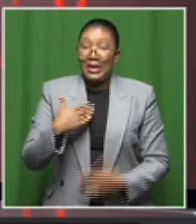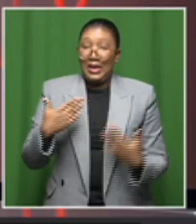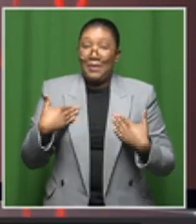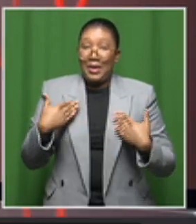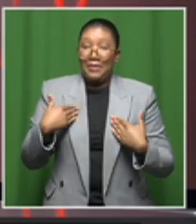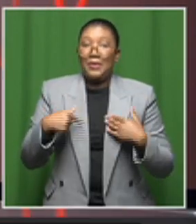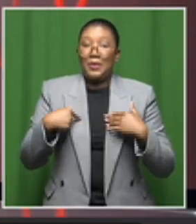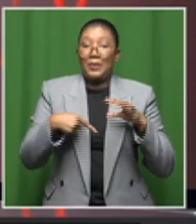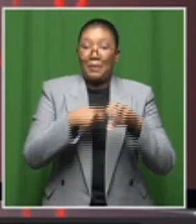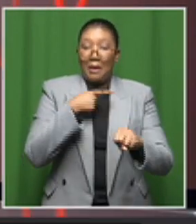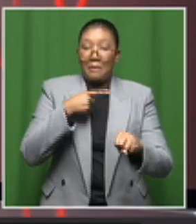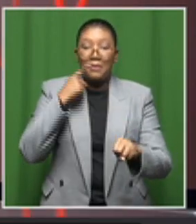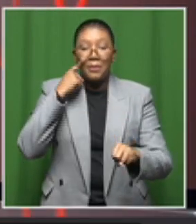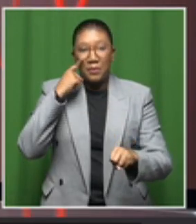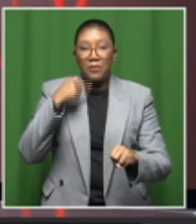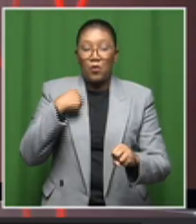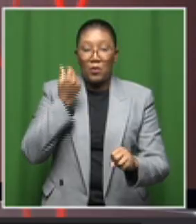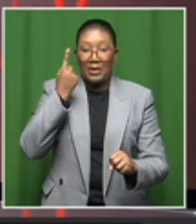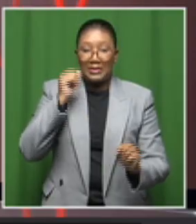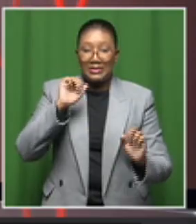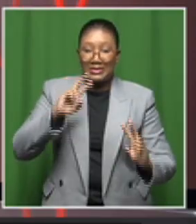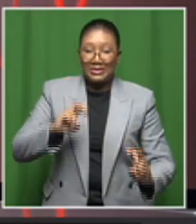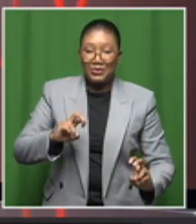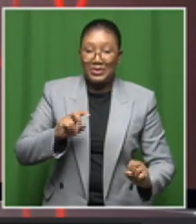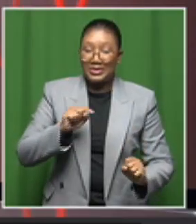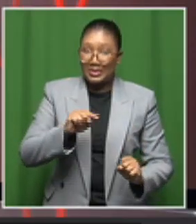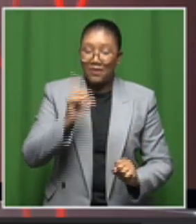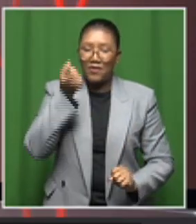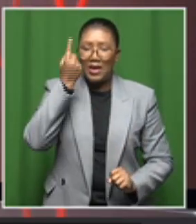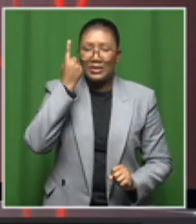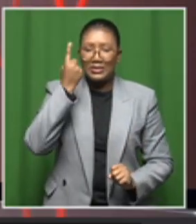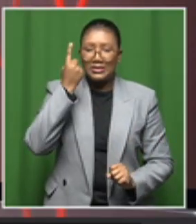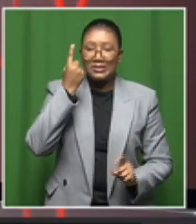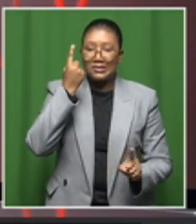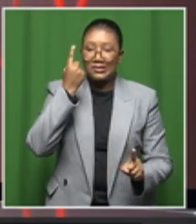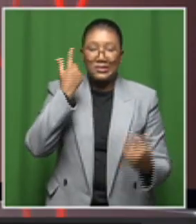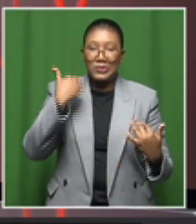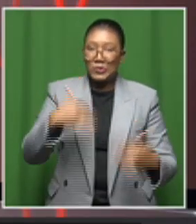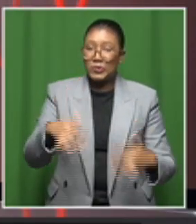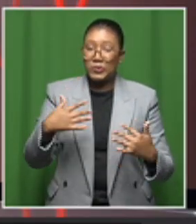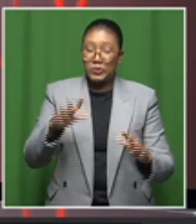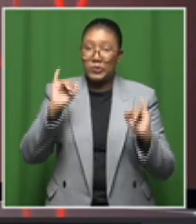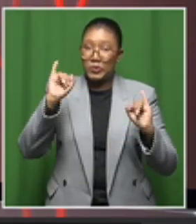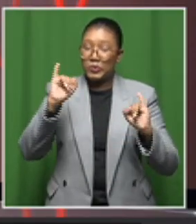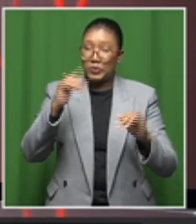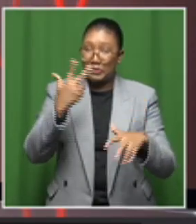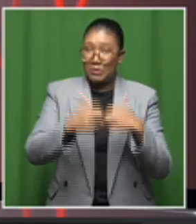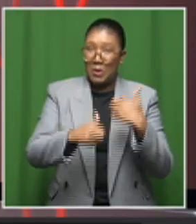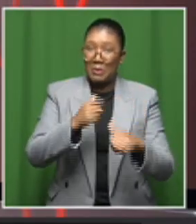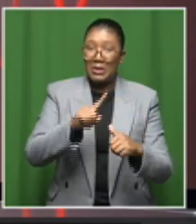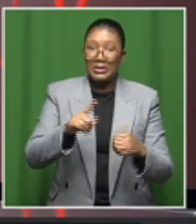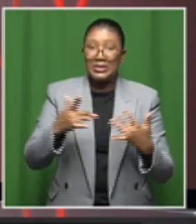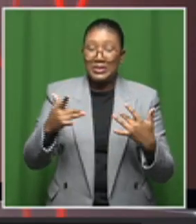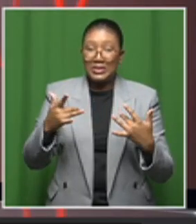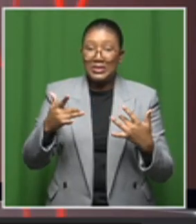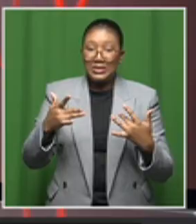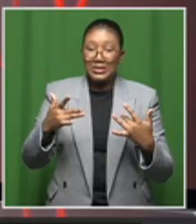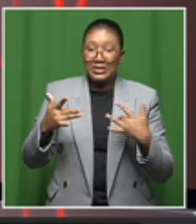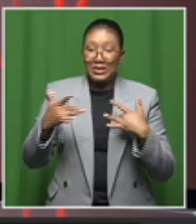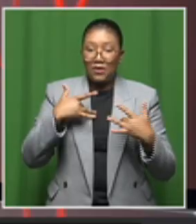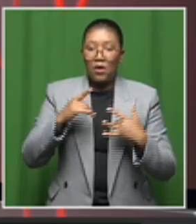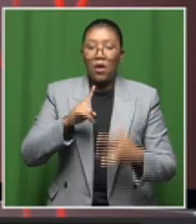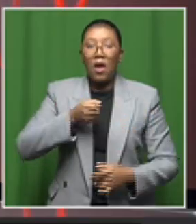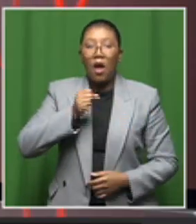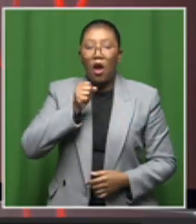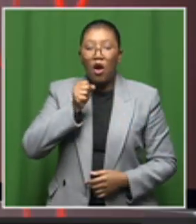getting, to grips with this and actually understanding that this is a major problem. But you mentioned cough syrup, but